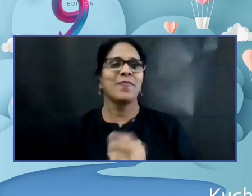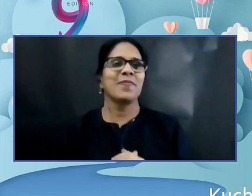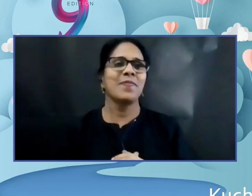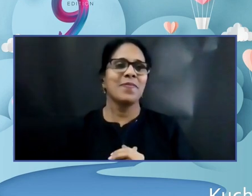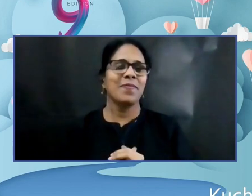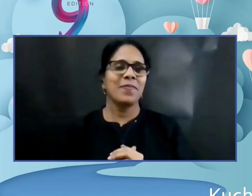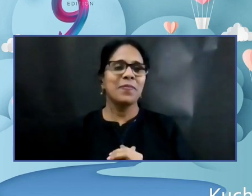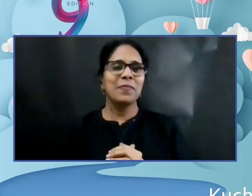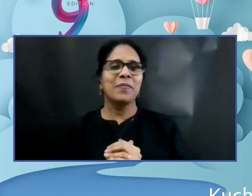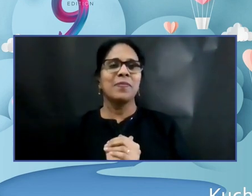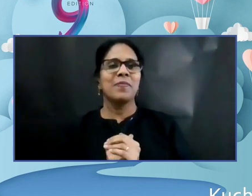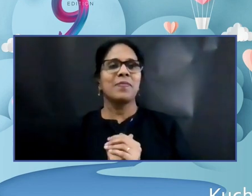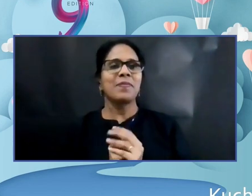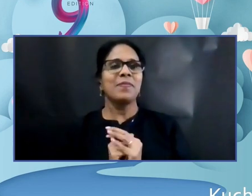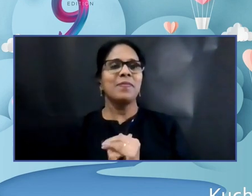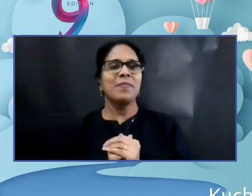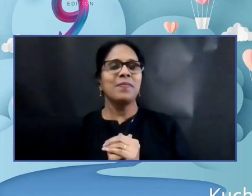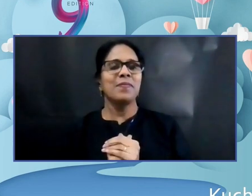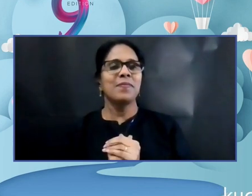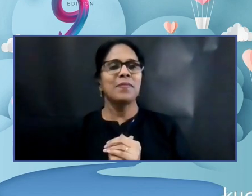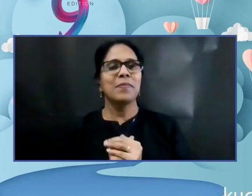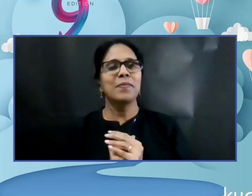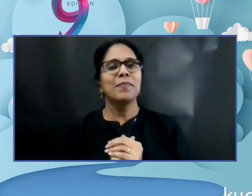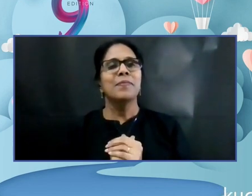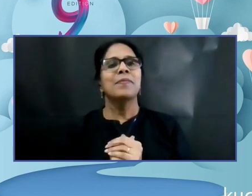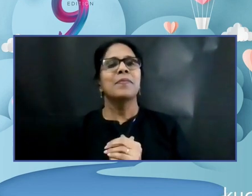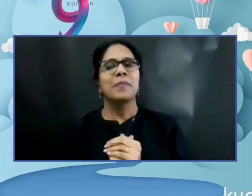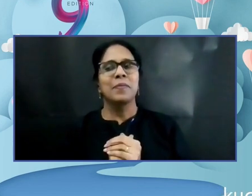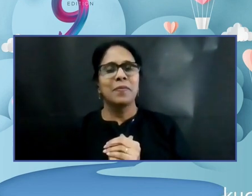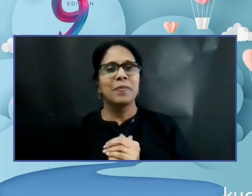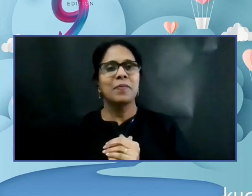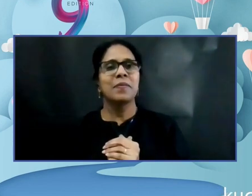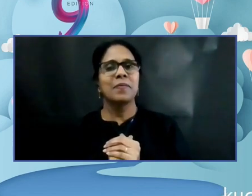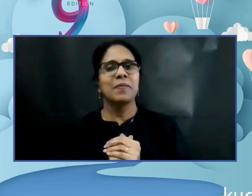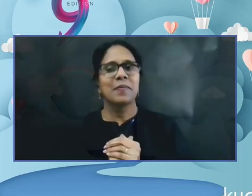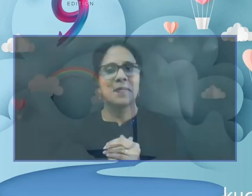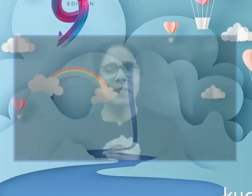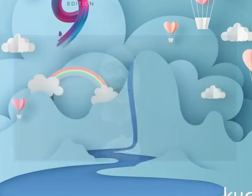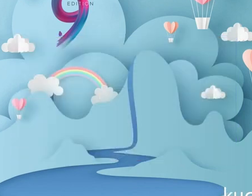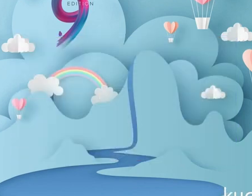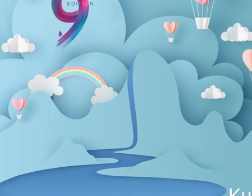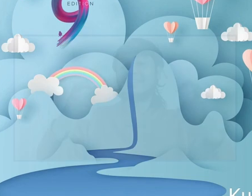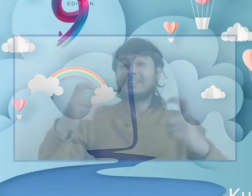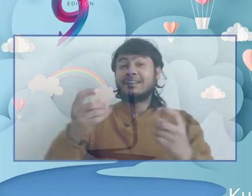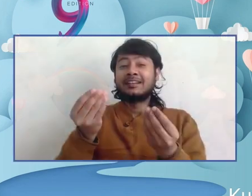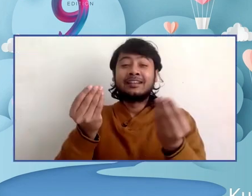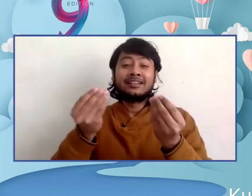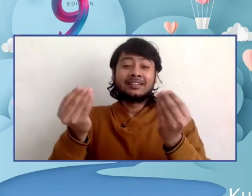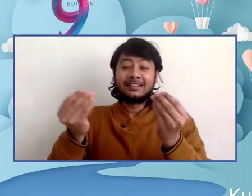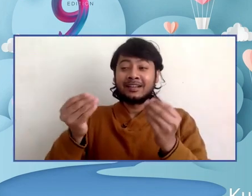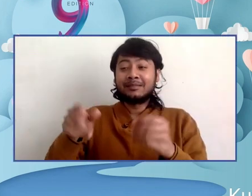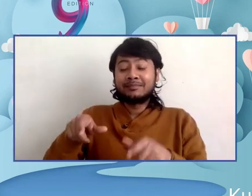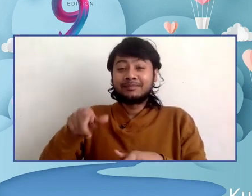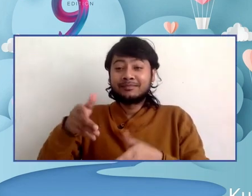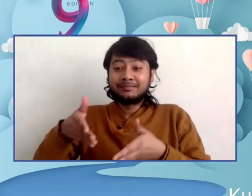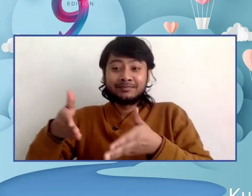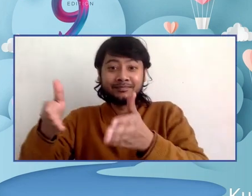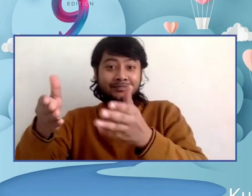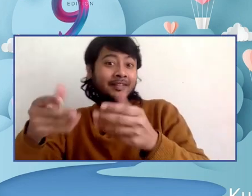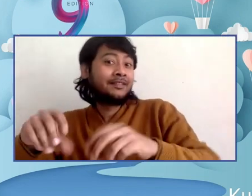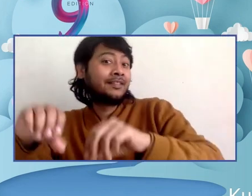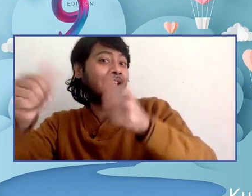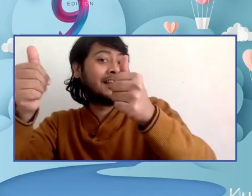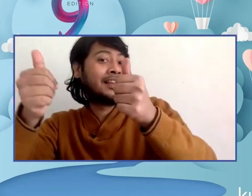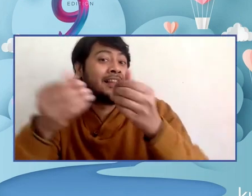Kuch sapne bune aankhon ne, kuch apne chune raahon ne, kuch hasrate